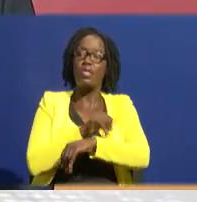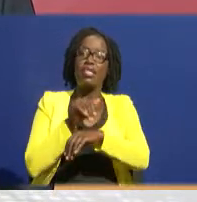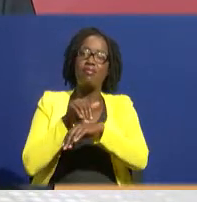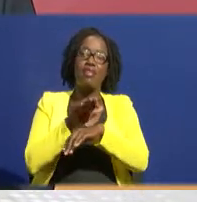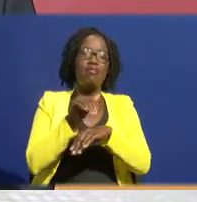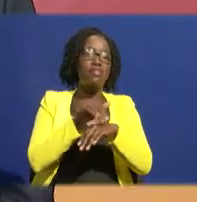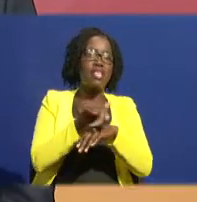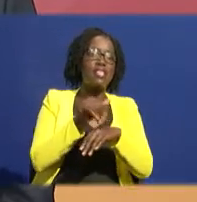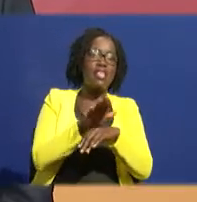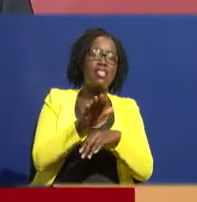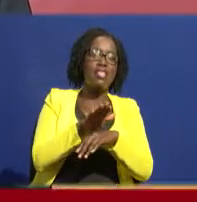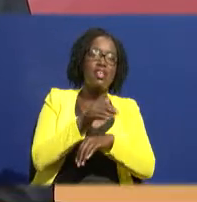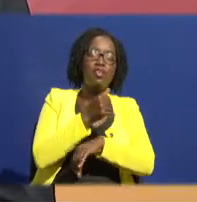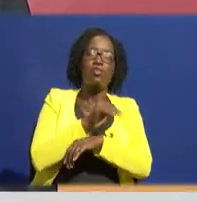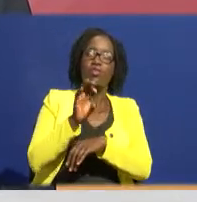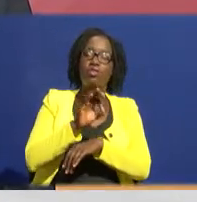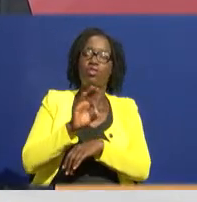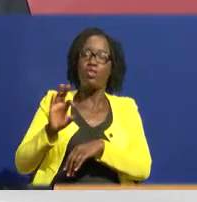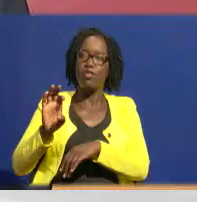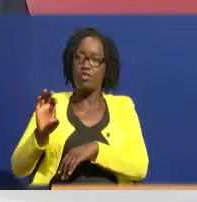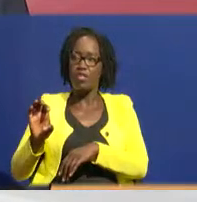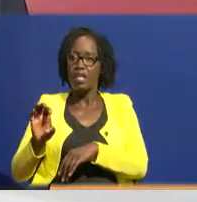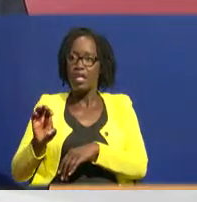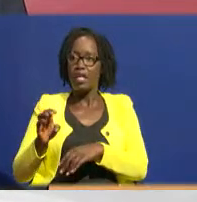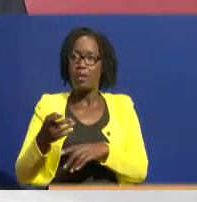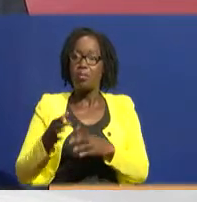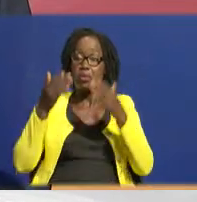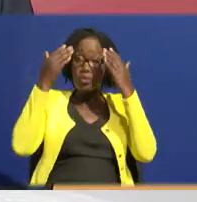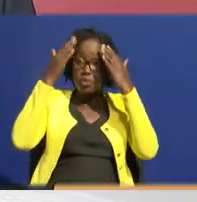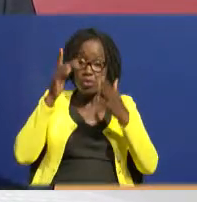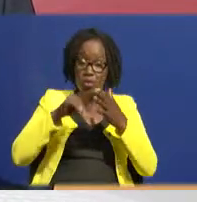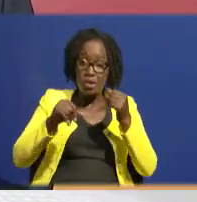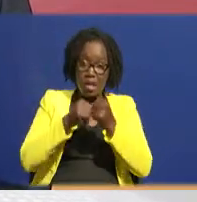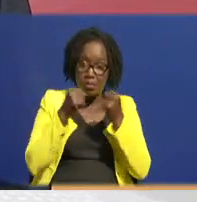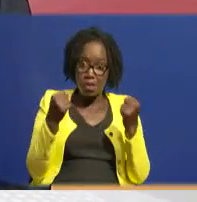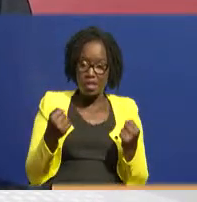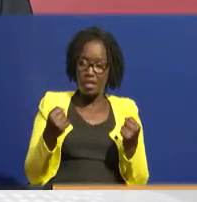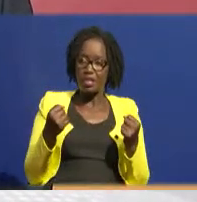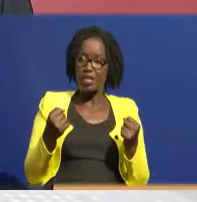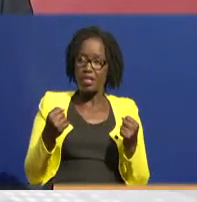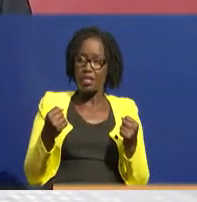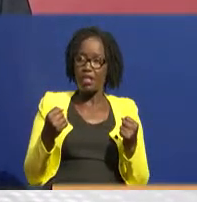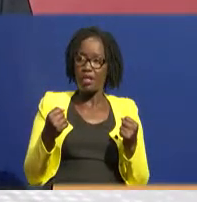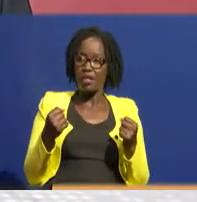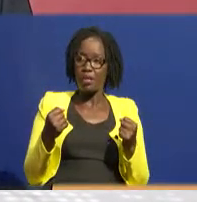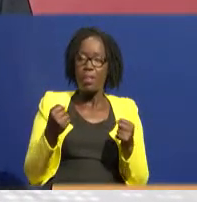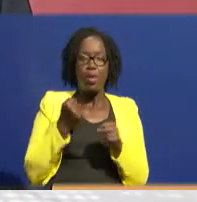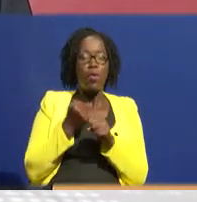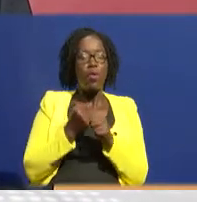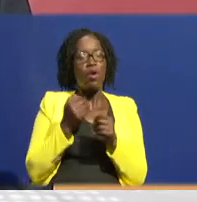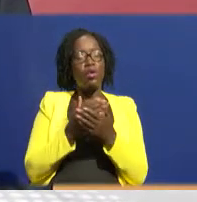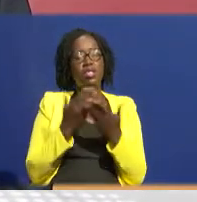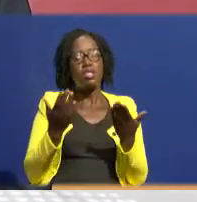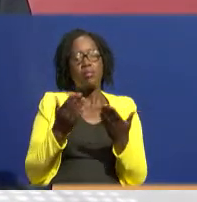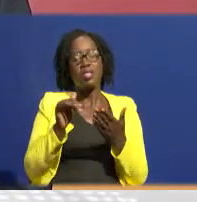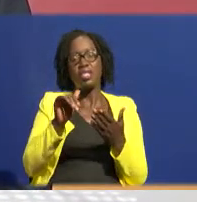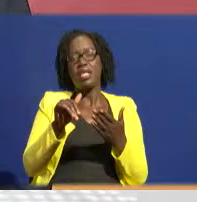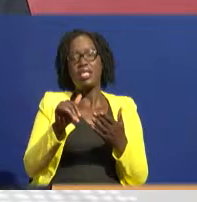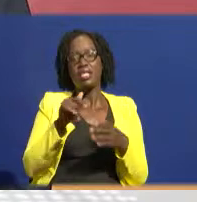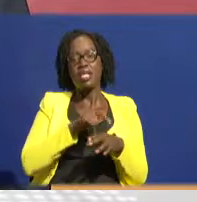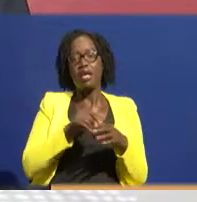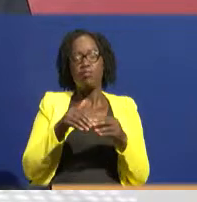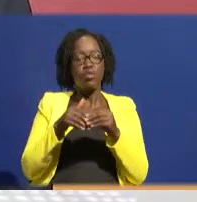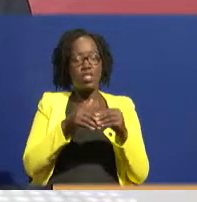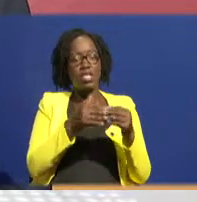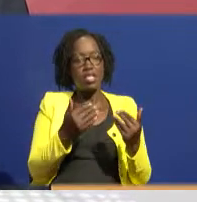away the children for school fee, and in between you never know what is happening. We should work on something that when you take your child